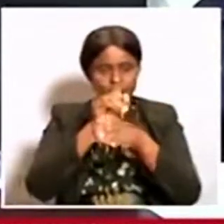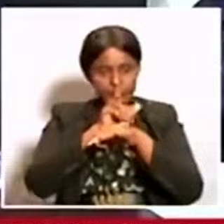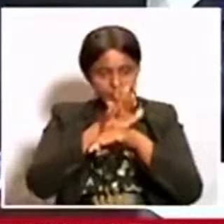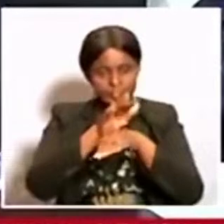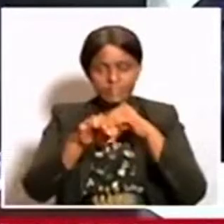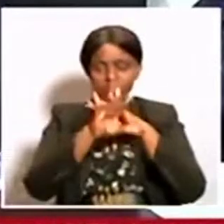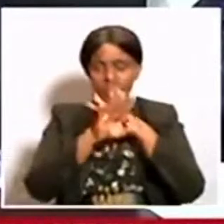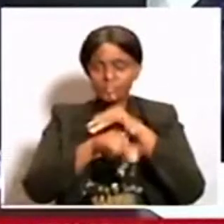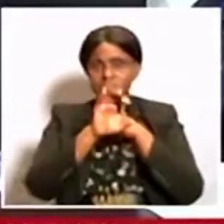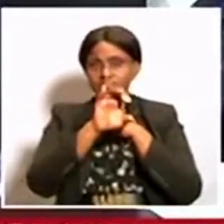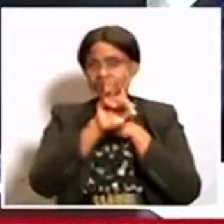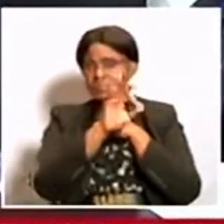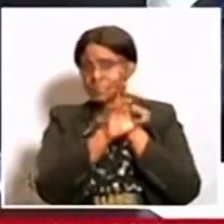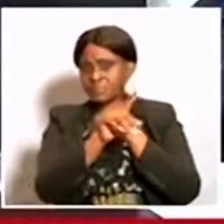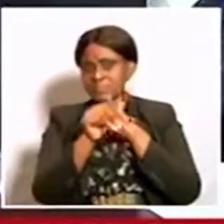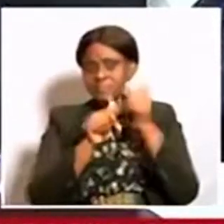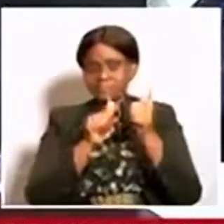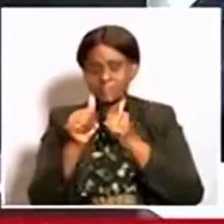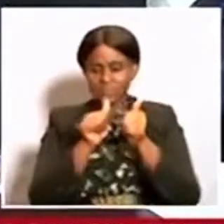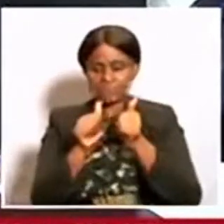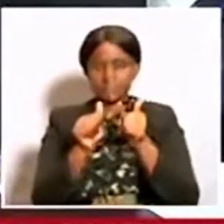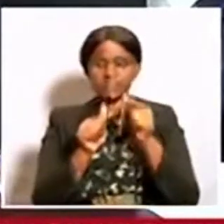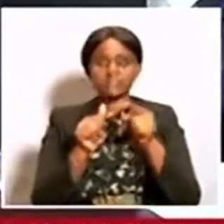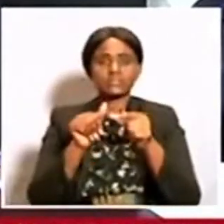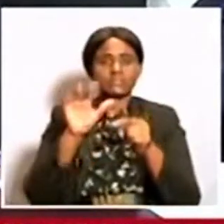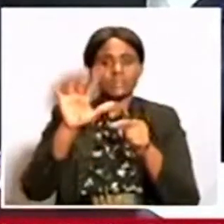under CDF administrative component,